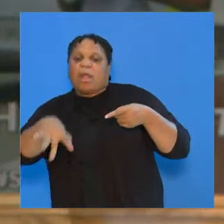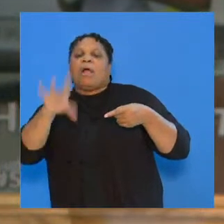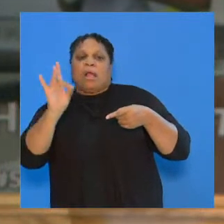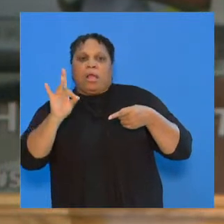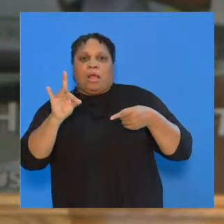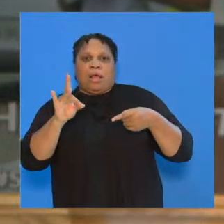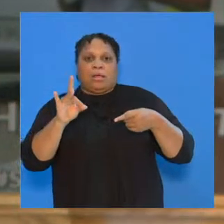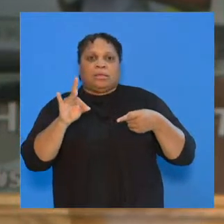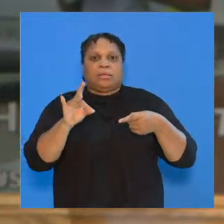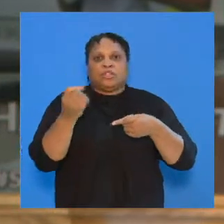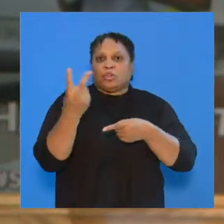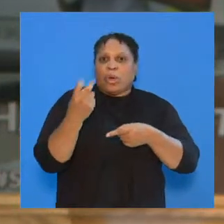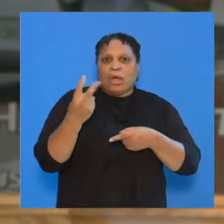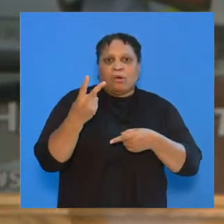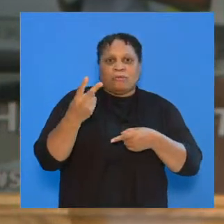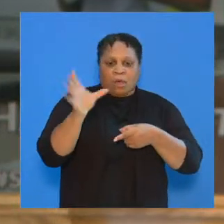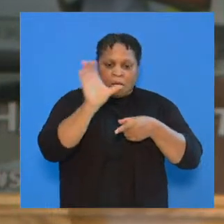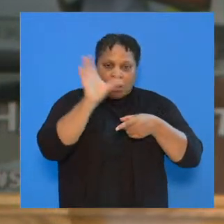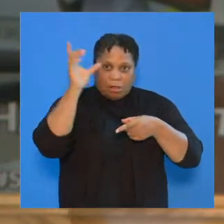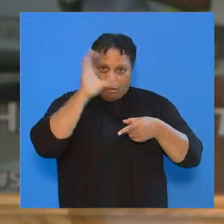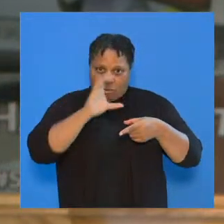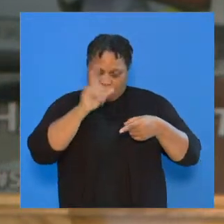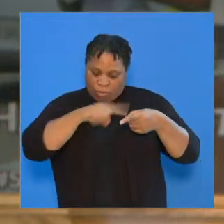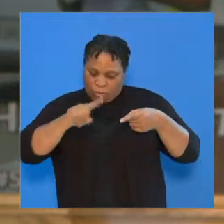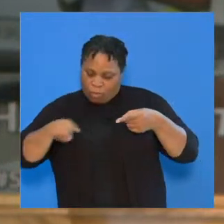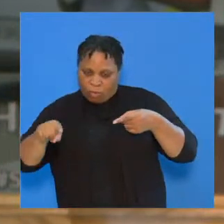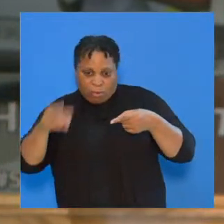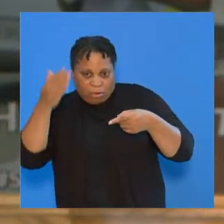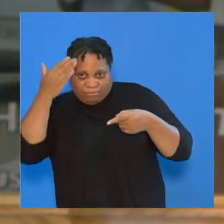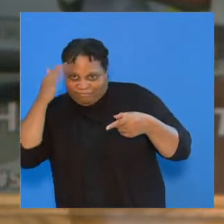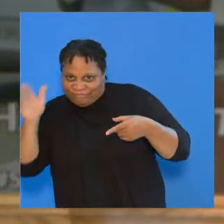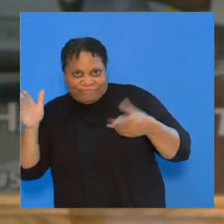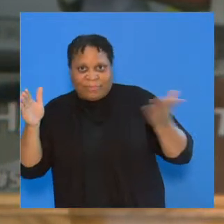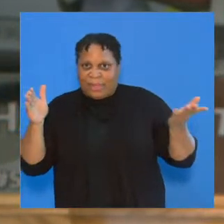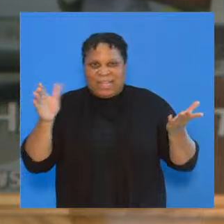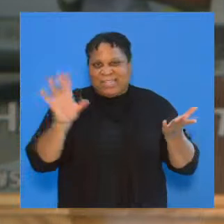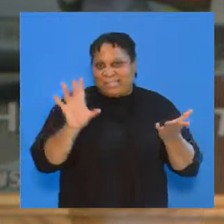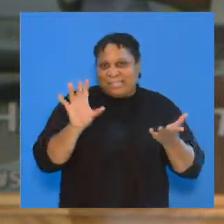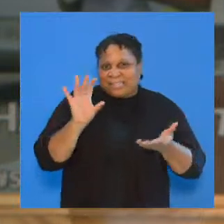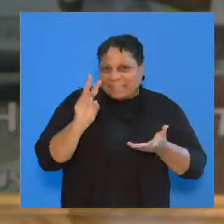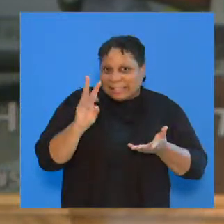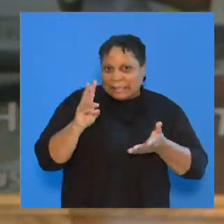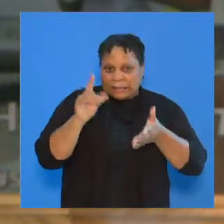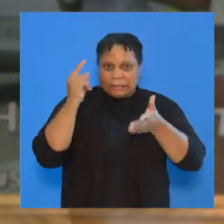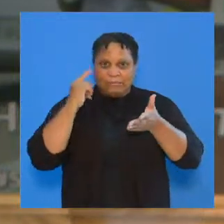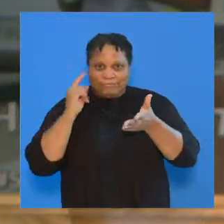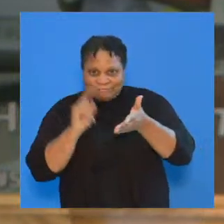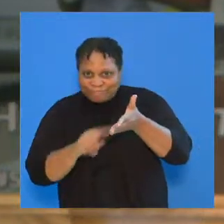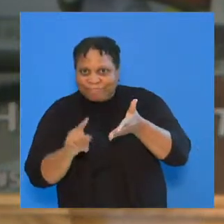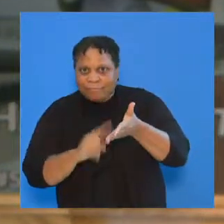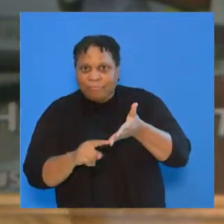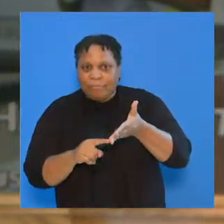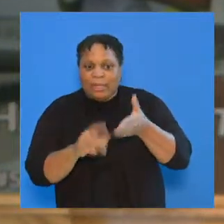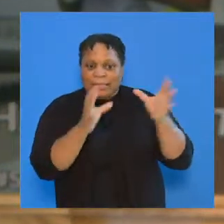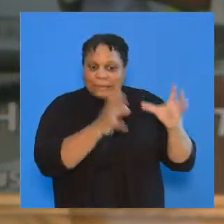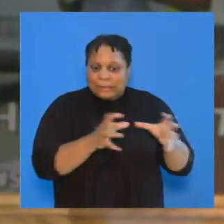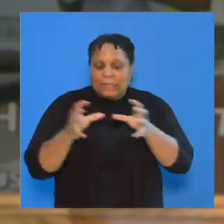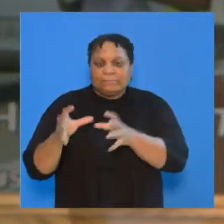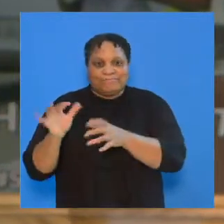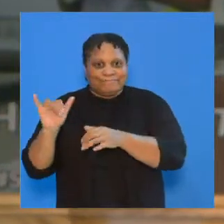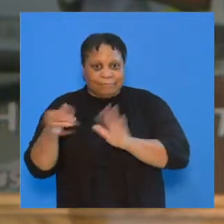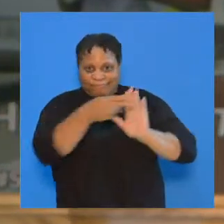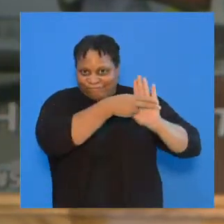transmission with an unknown contact, and 6 are under investigation. Bermuda's country status remains local